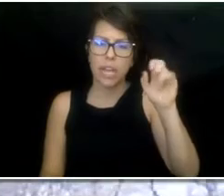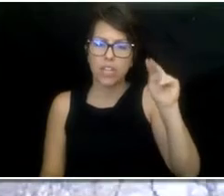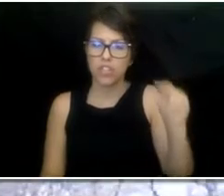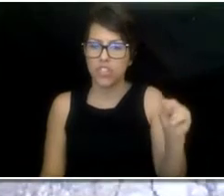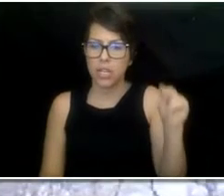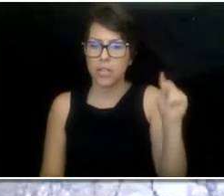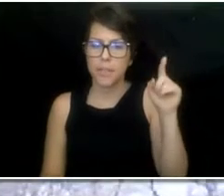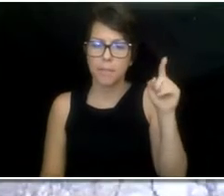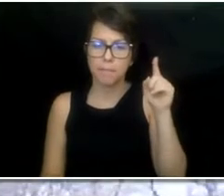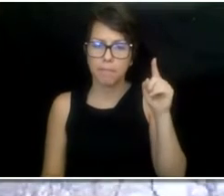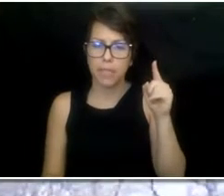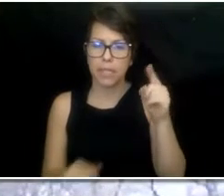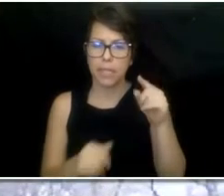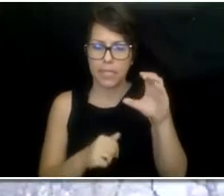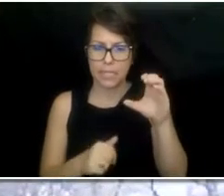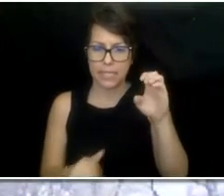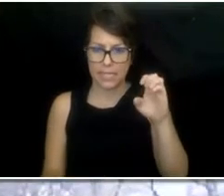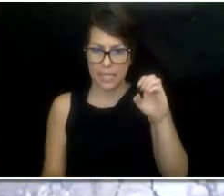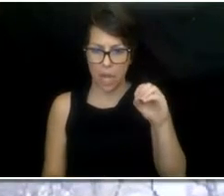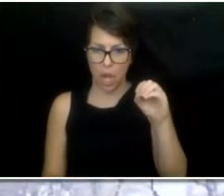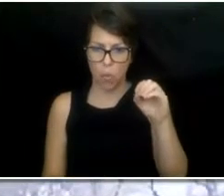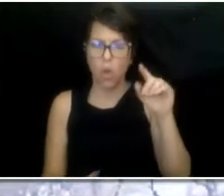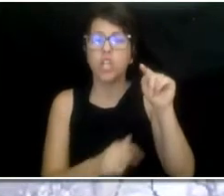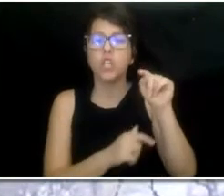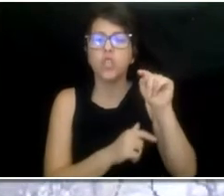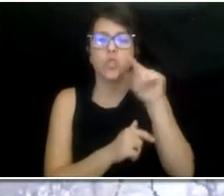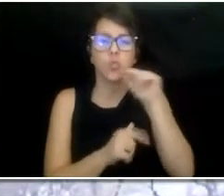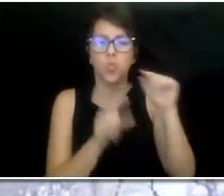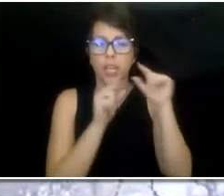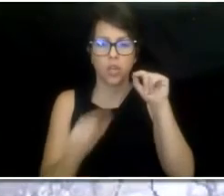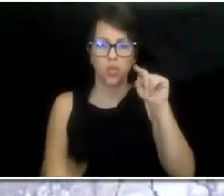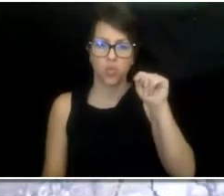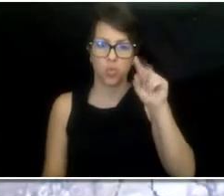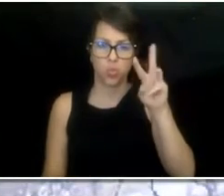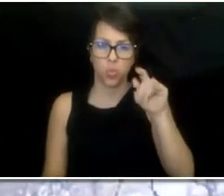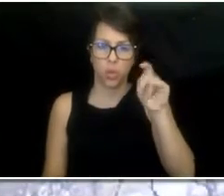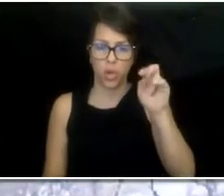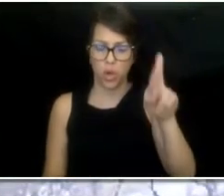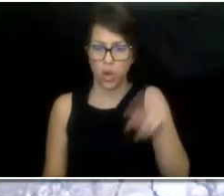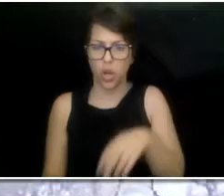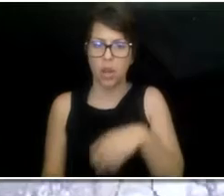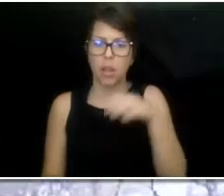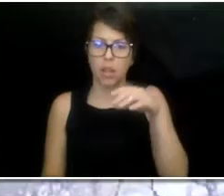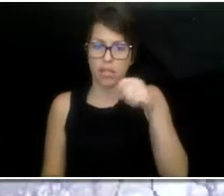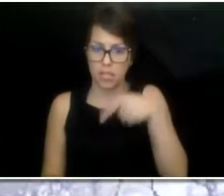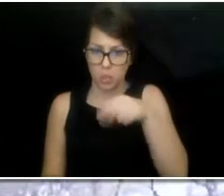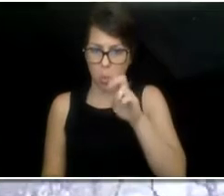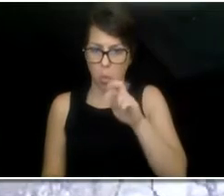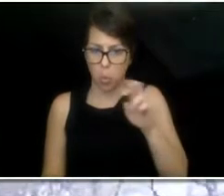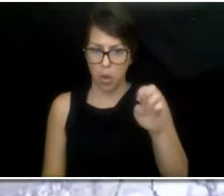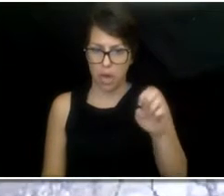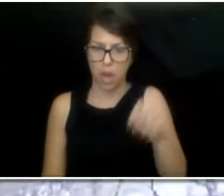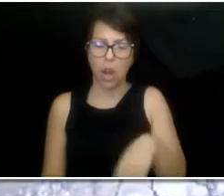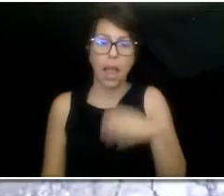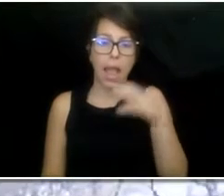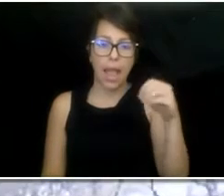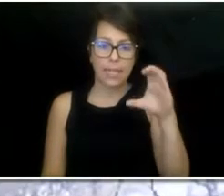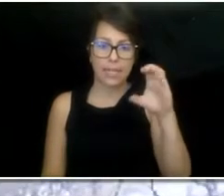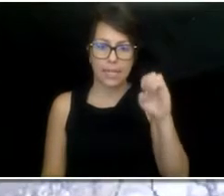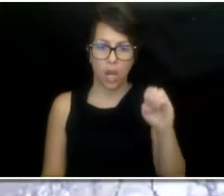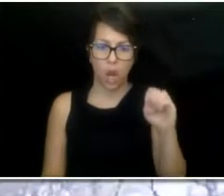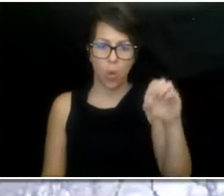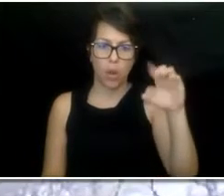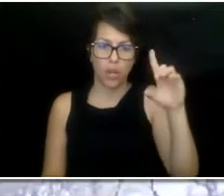support unconditional micro grants for domestic and gender-based violence survivors to ensure their safety and